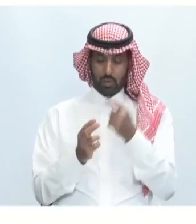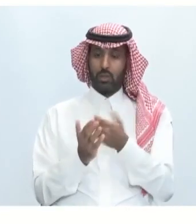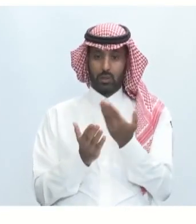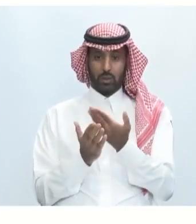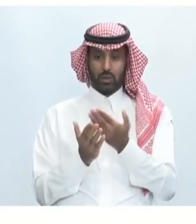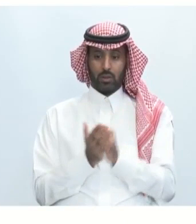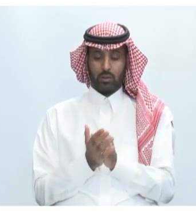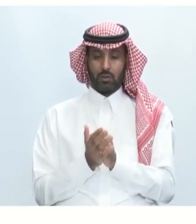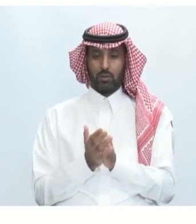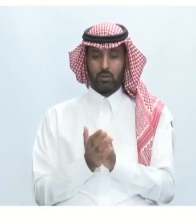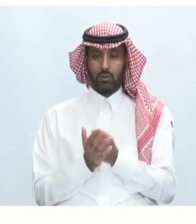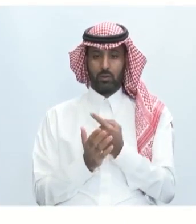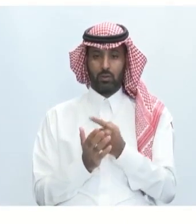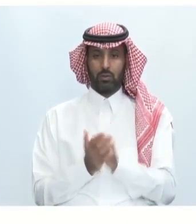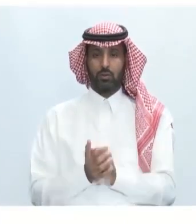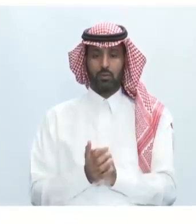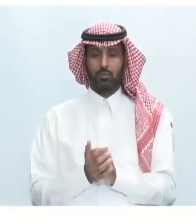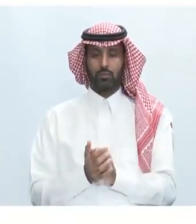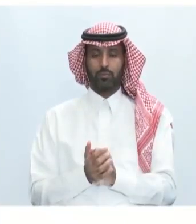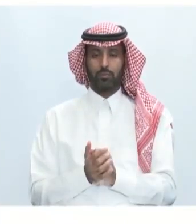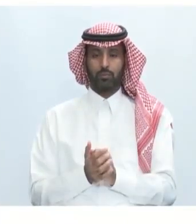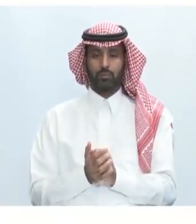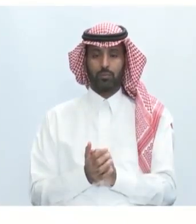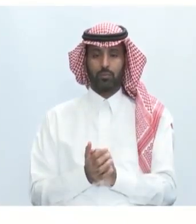indirect object. So this is really simple.